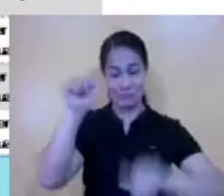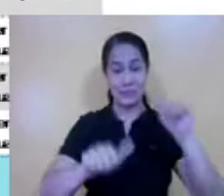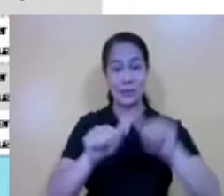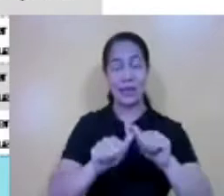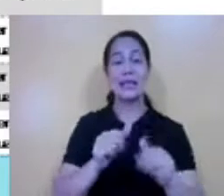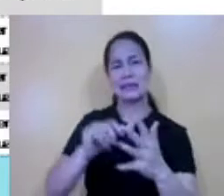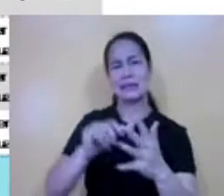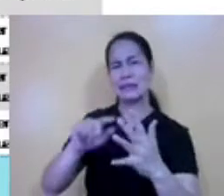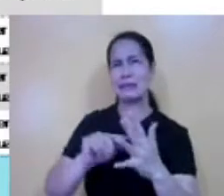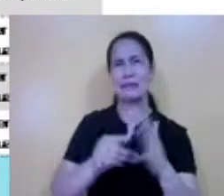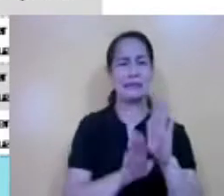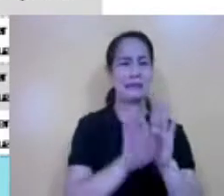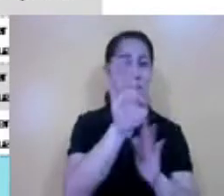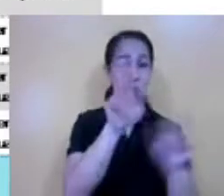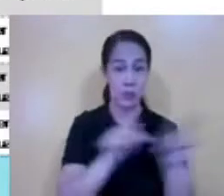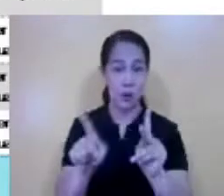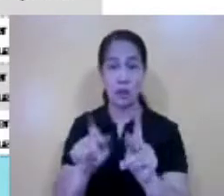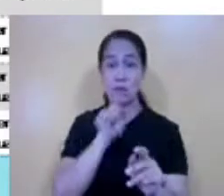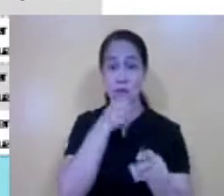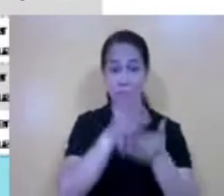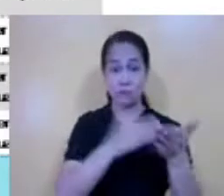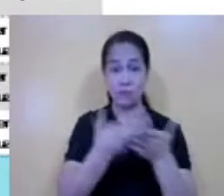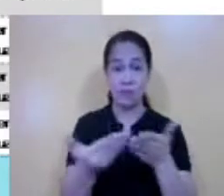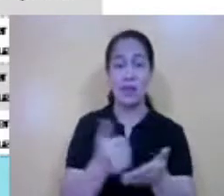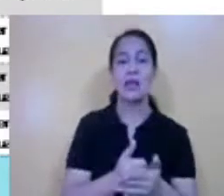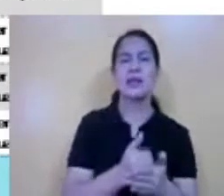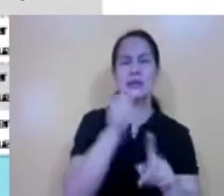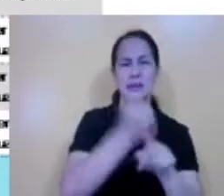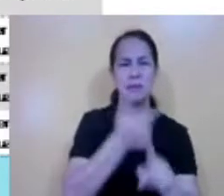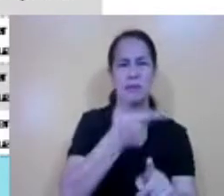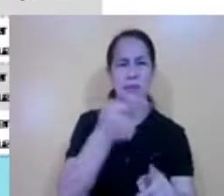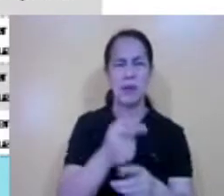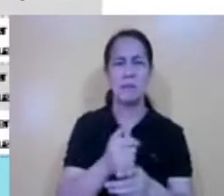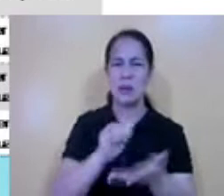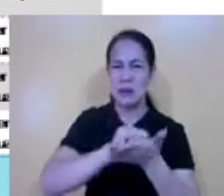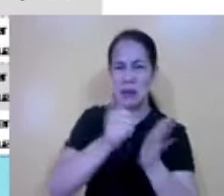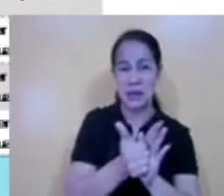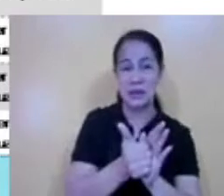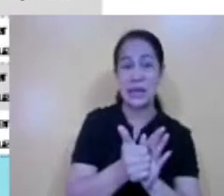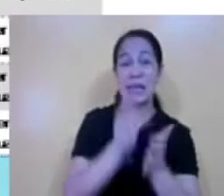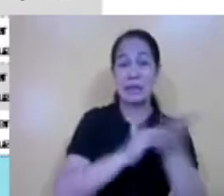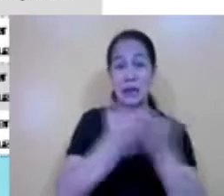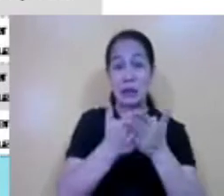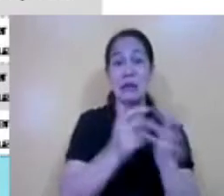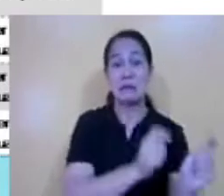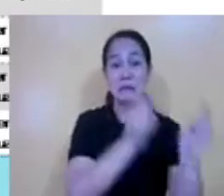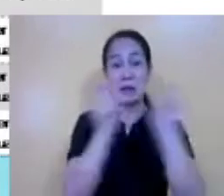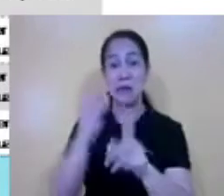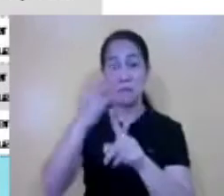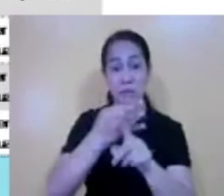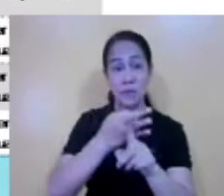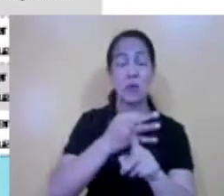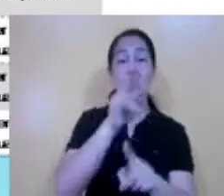the old schedule was September 2021, but in our adjusted schedule, we moved this to February 2022